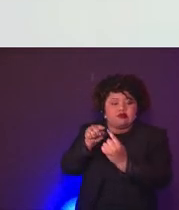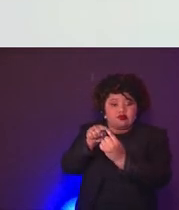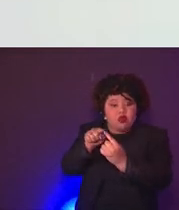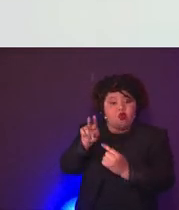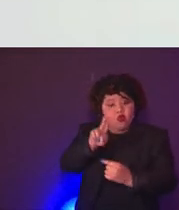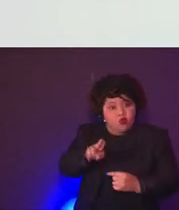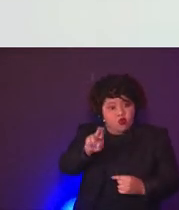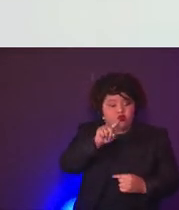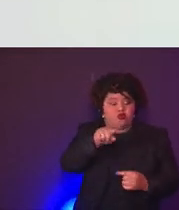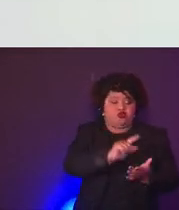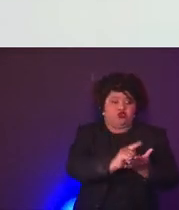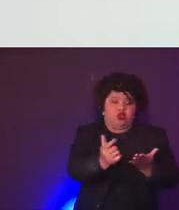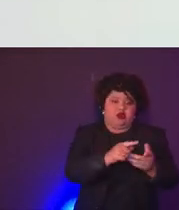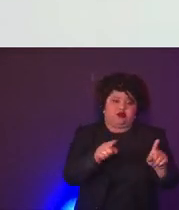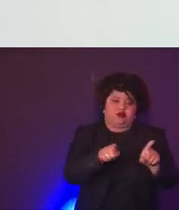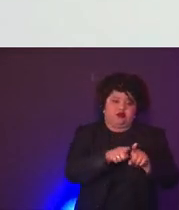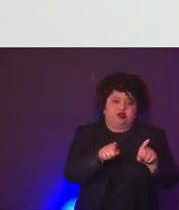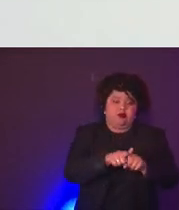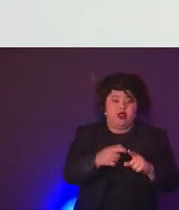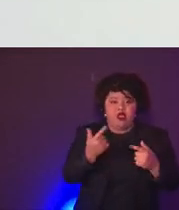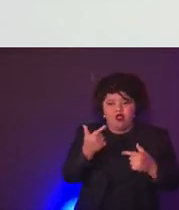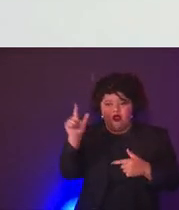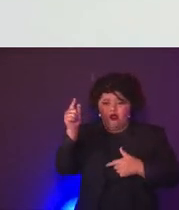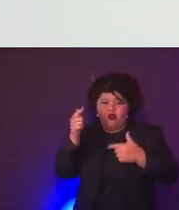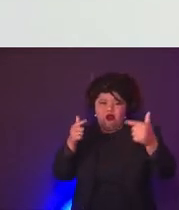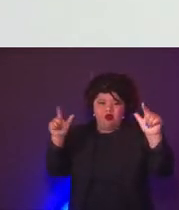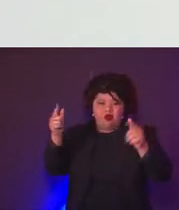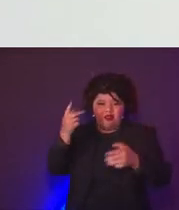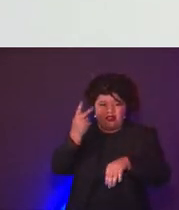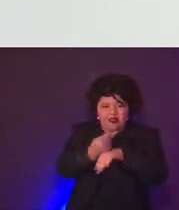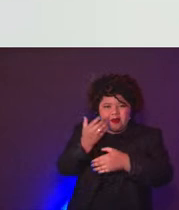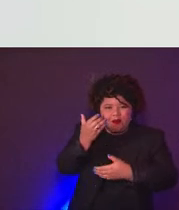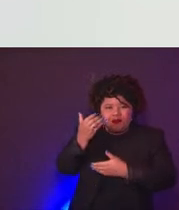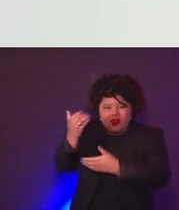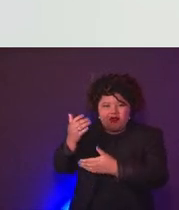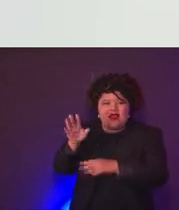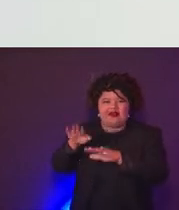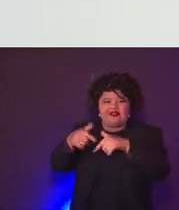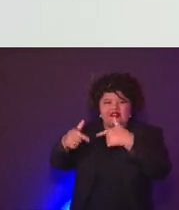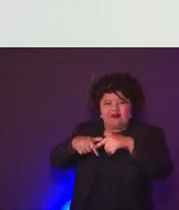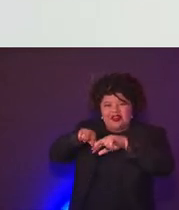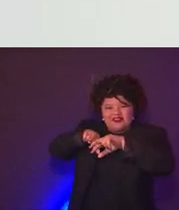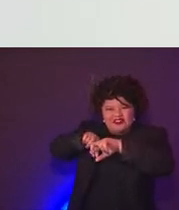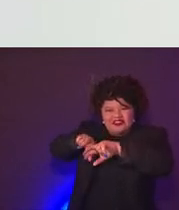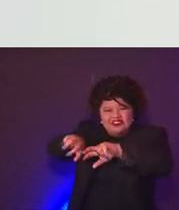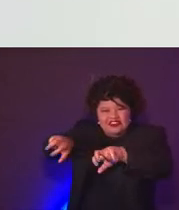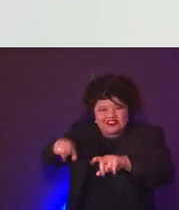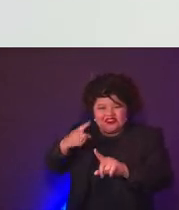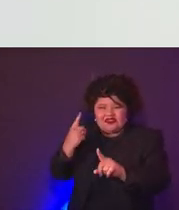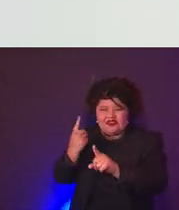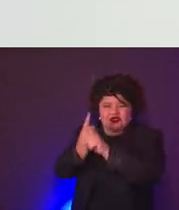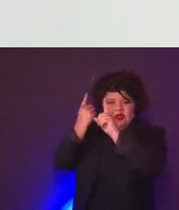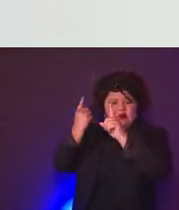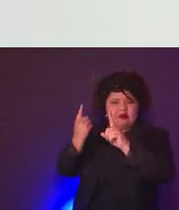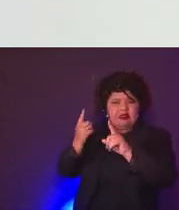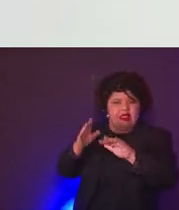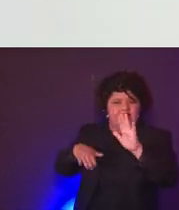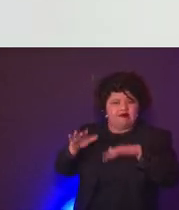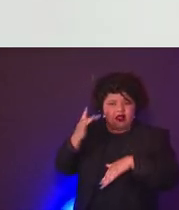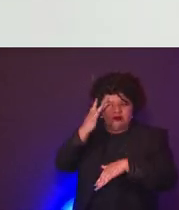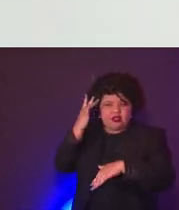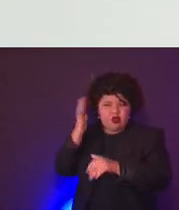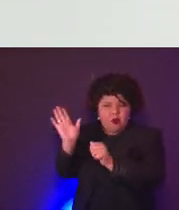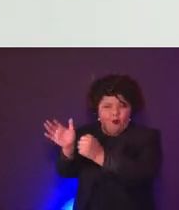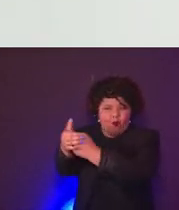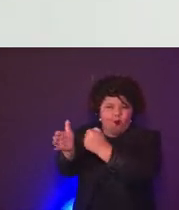awards are purely for investigative work, you know, uncovering something that somebody wants to keep secret.